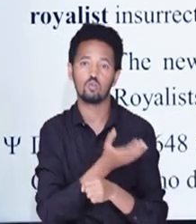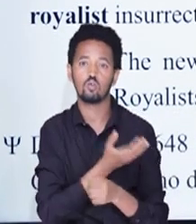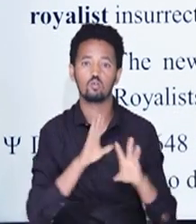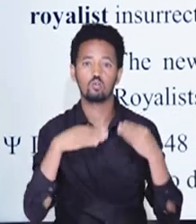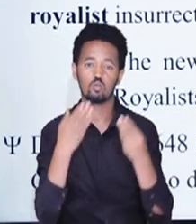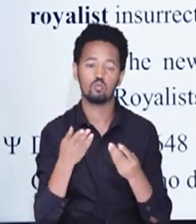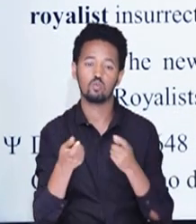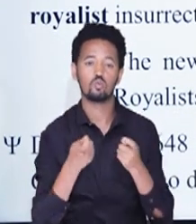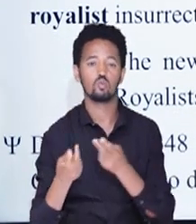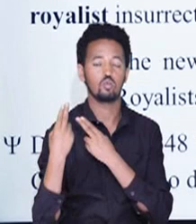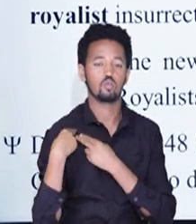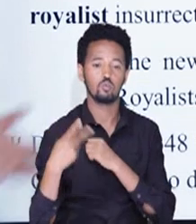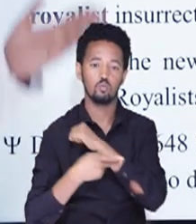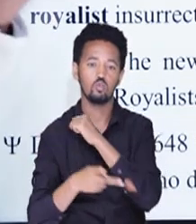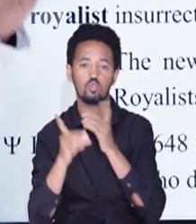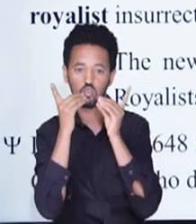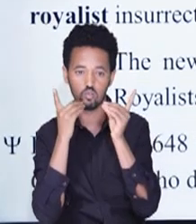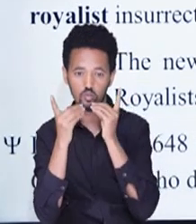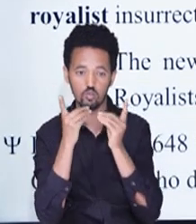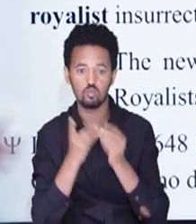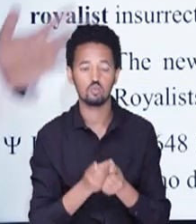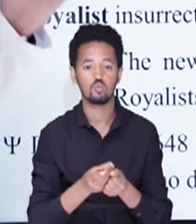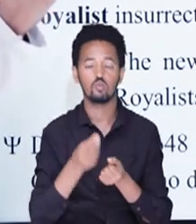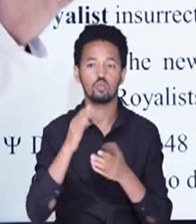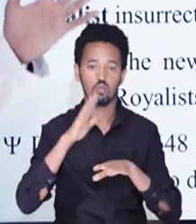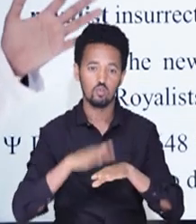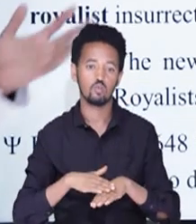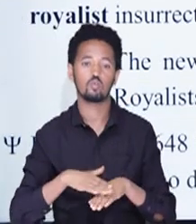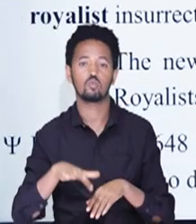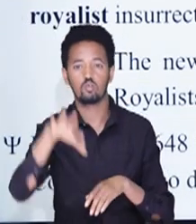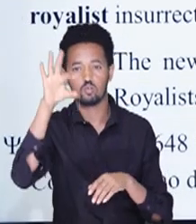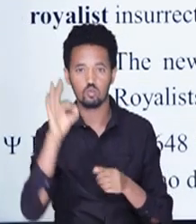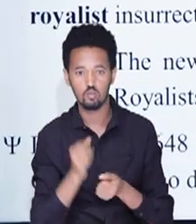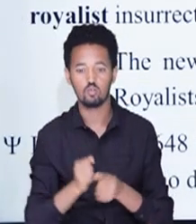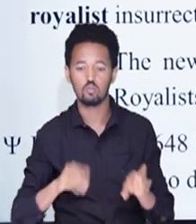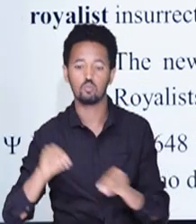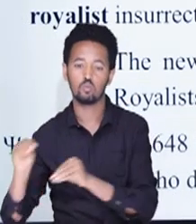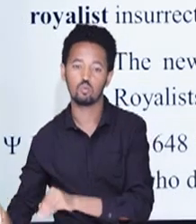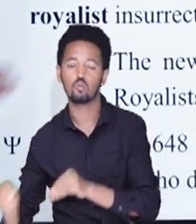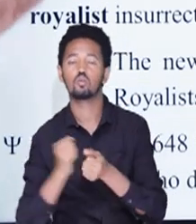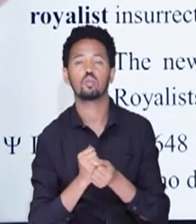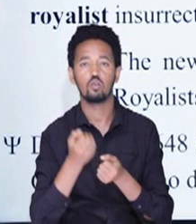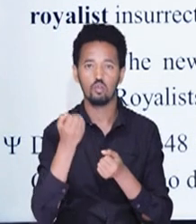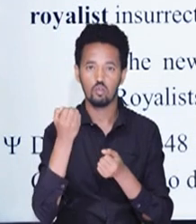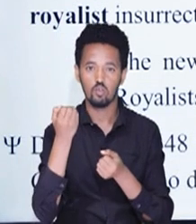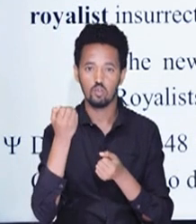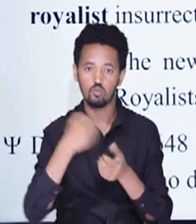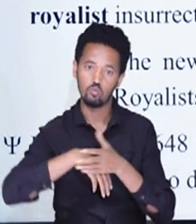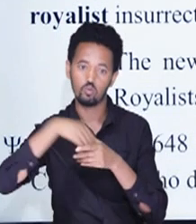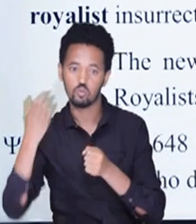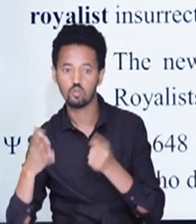army leadership to hold a political discussion and the representative. The political discussion was put in debates. It ended